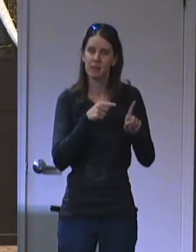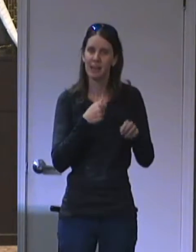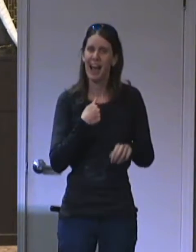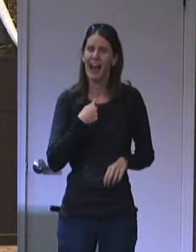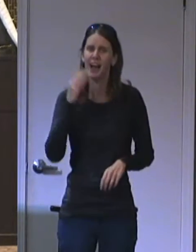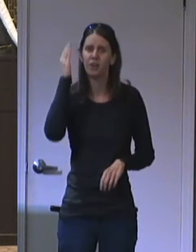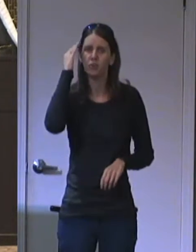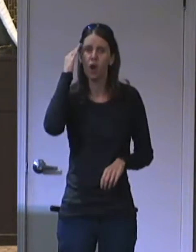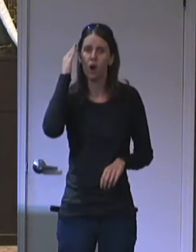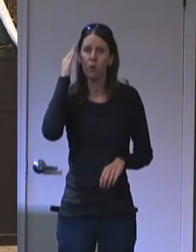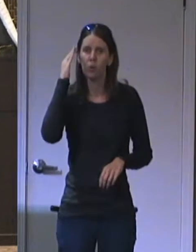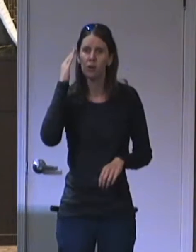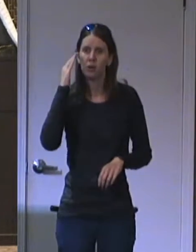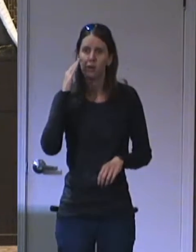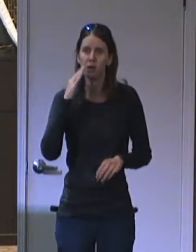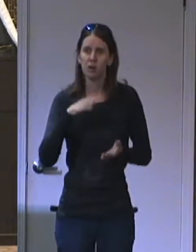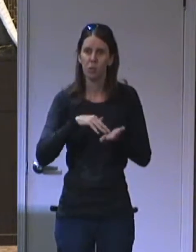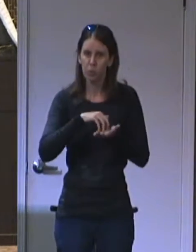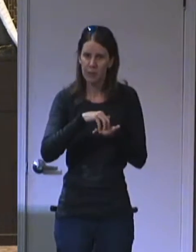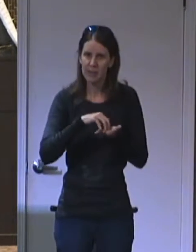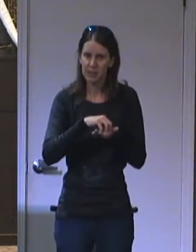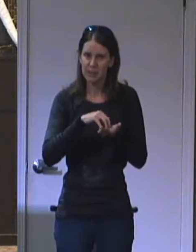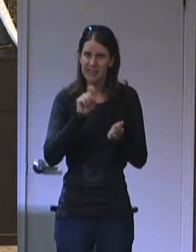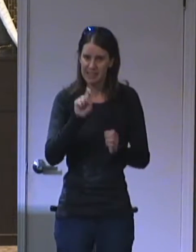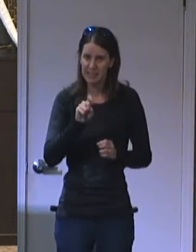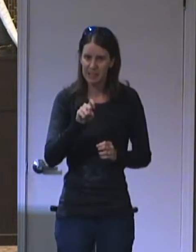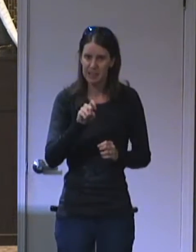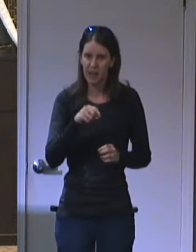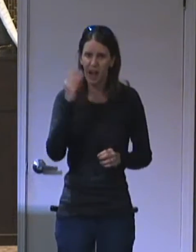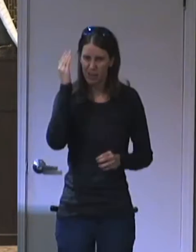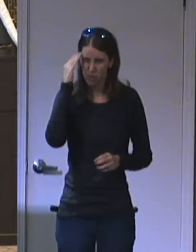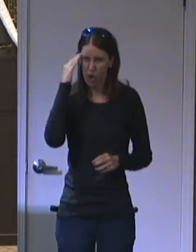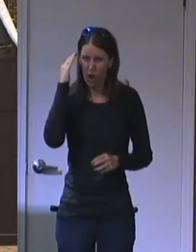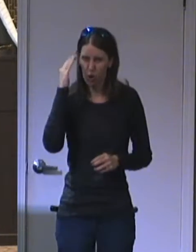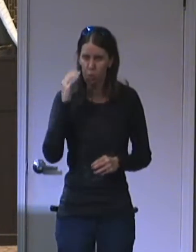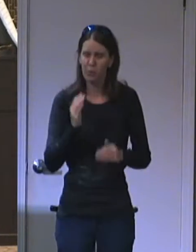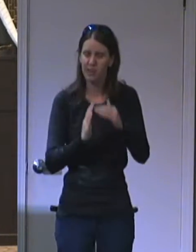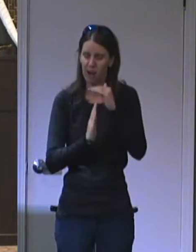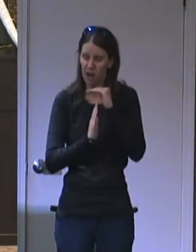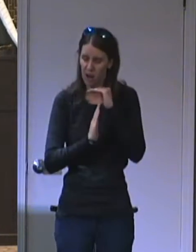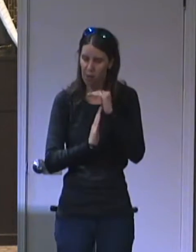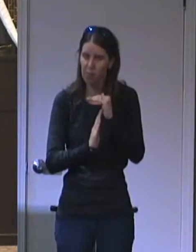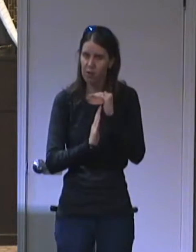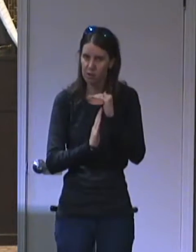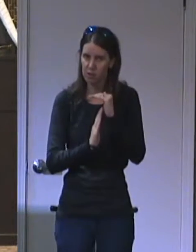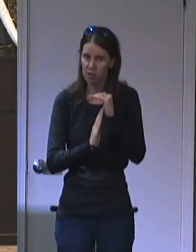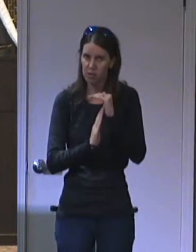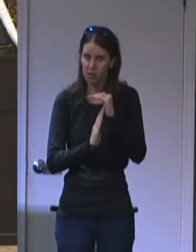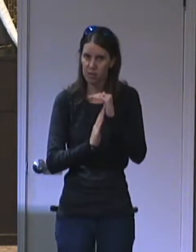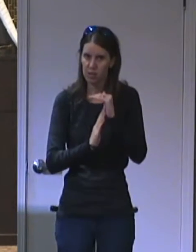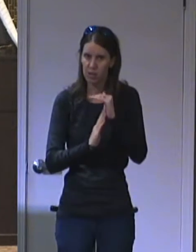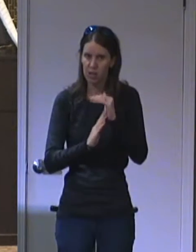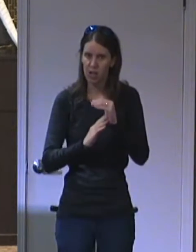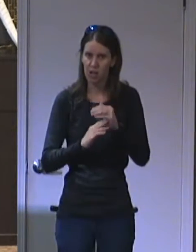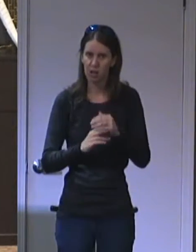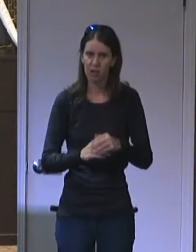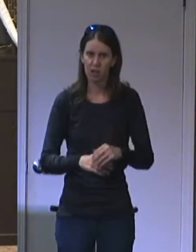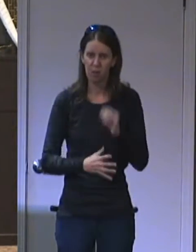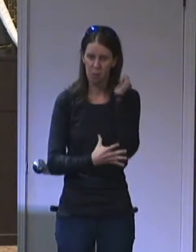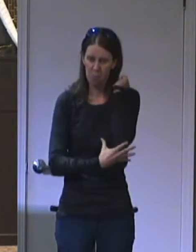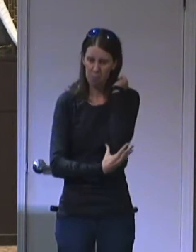"I know abasement. I know what it means to be humbled, brought